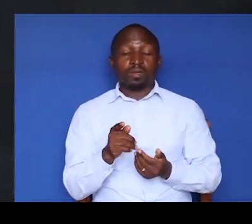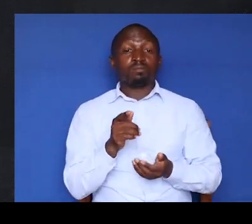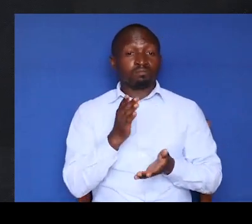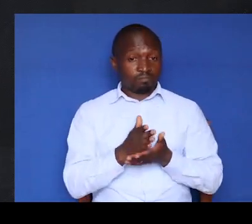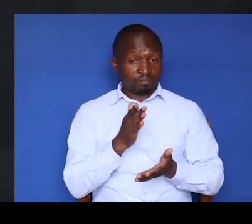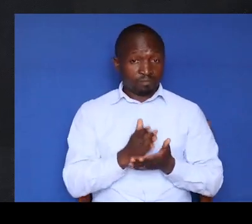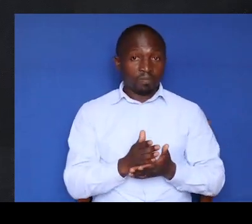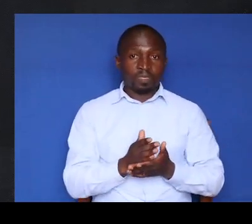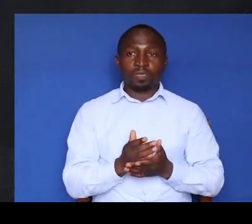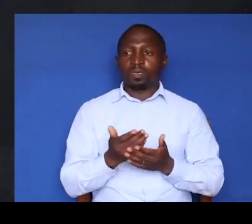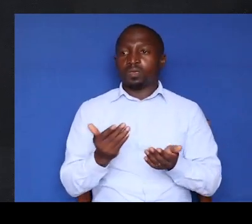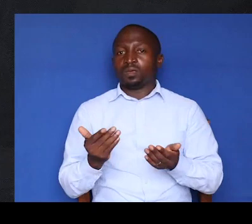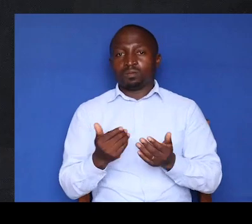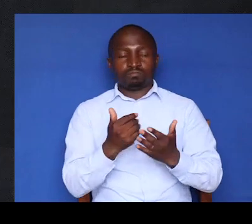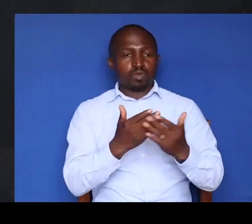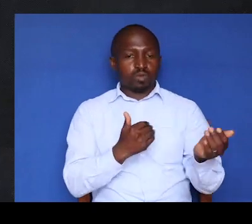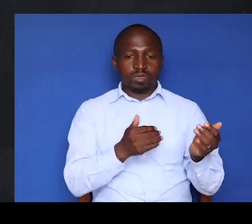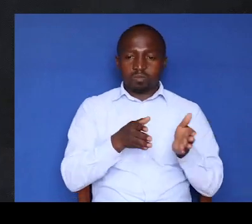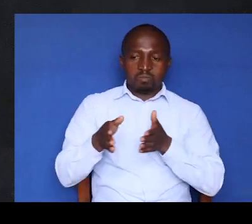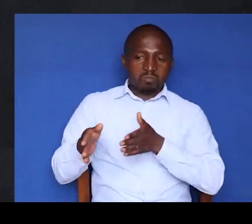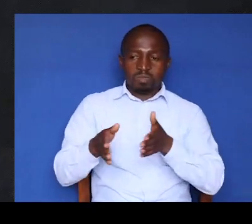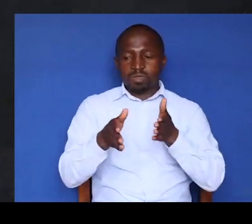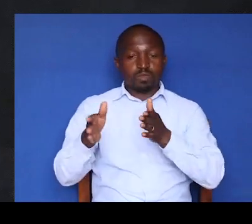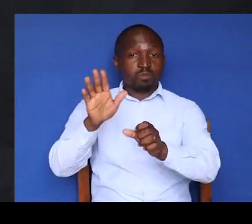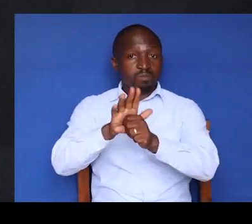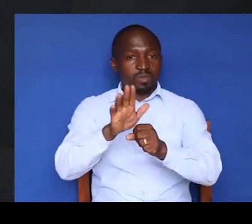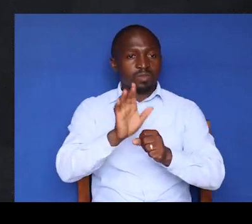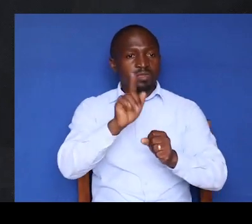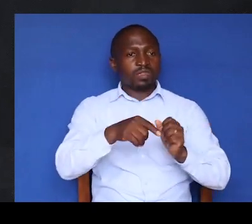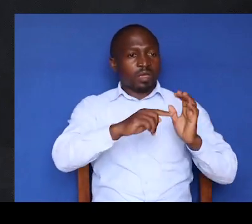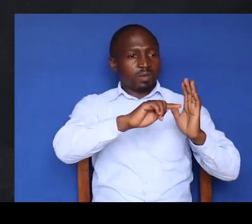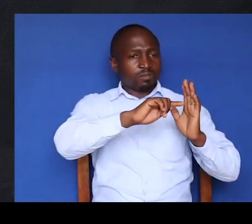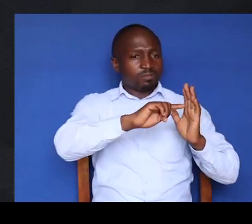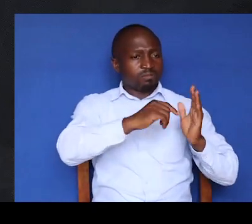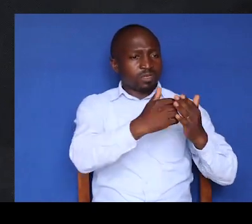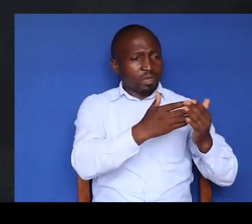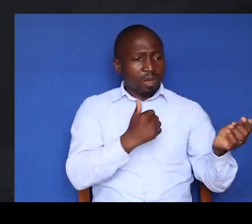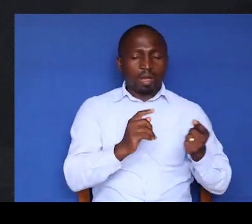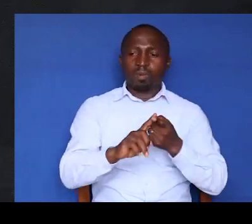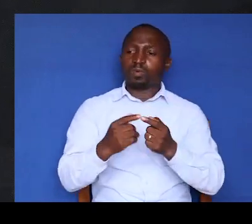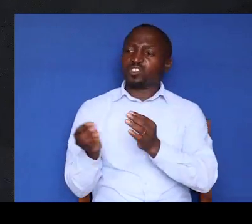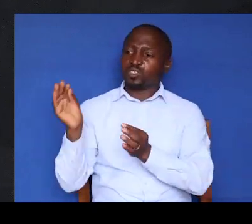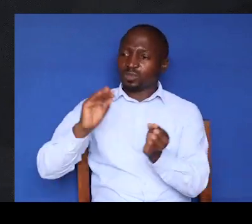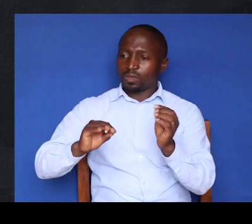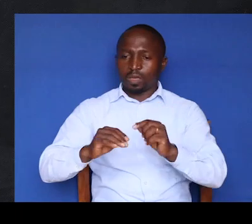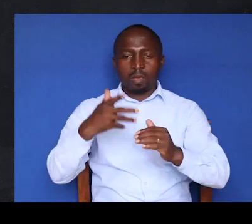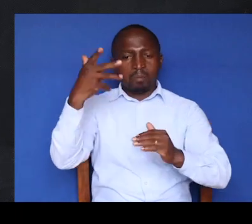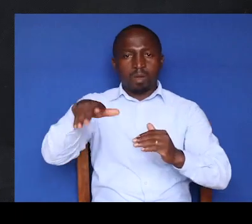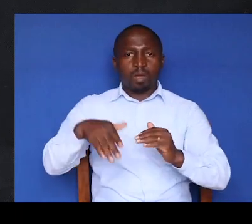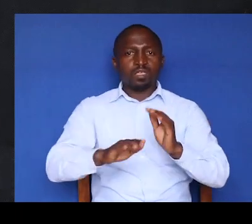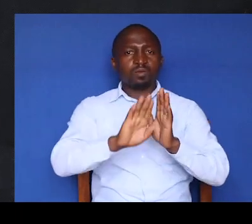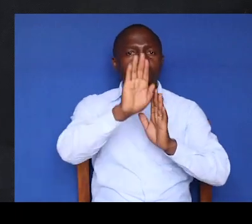inevitable, as most of the rivers subjected to factors which make variation of water volume.